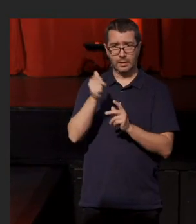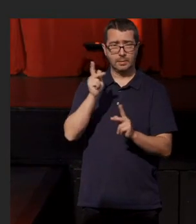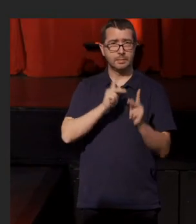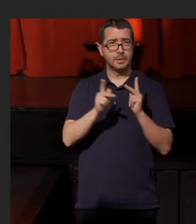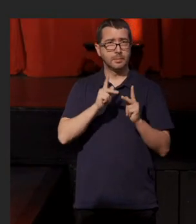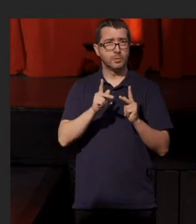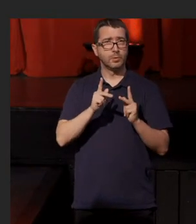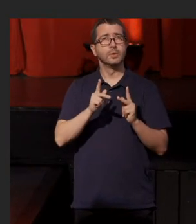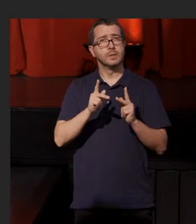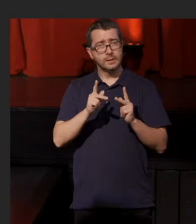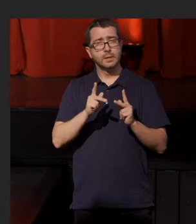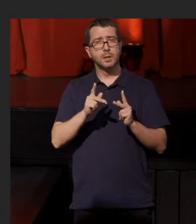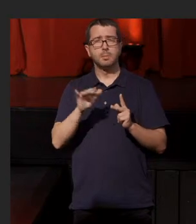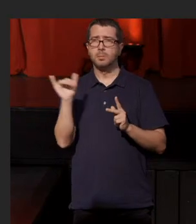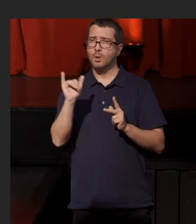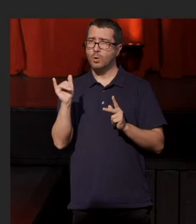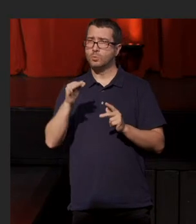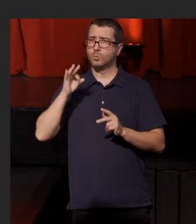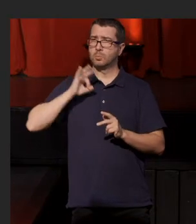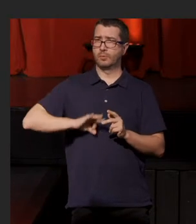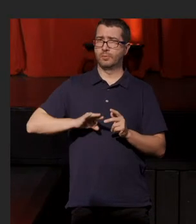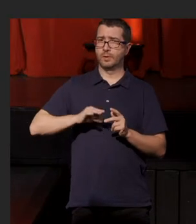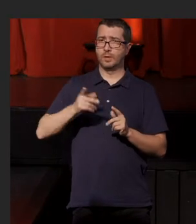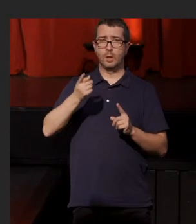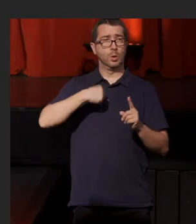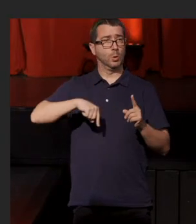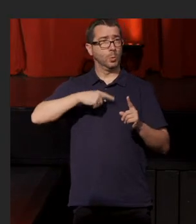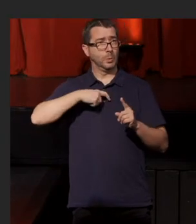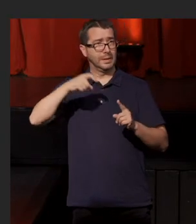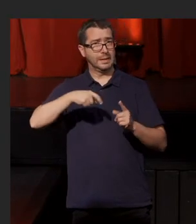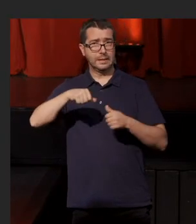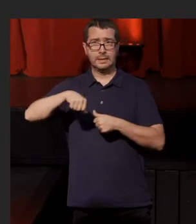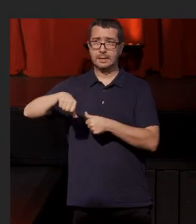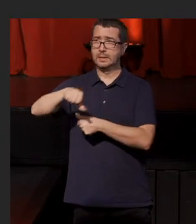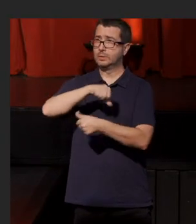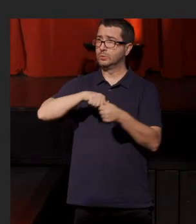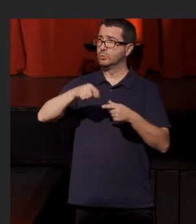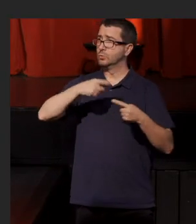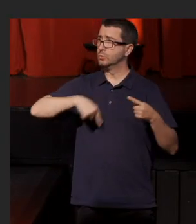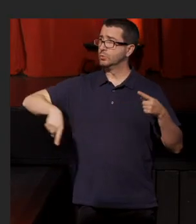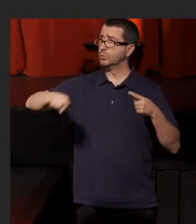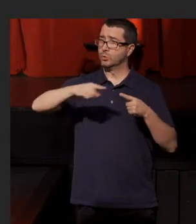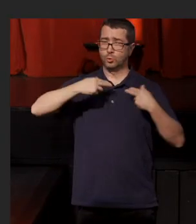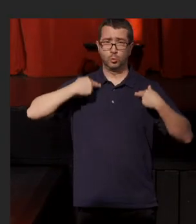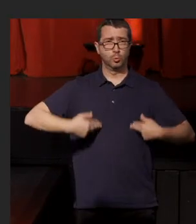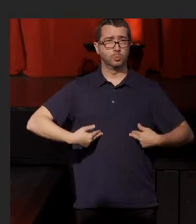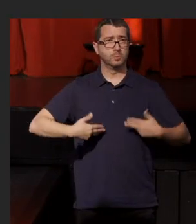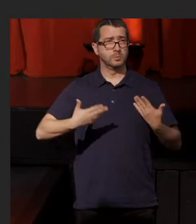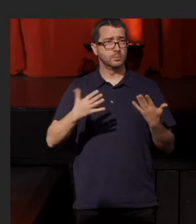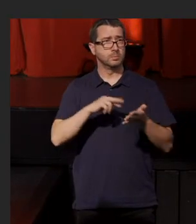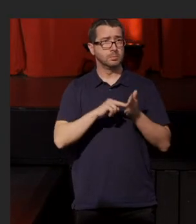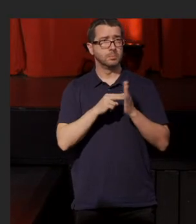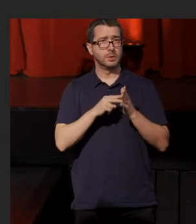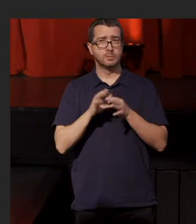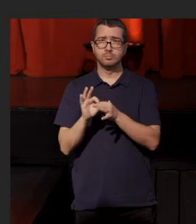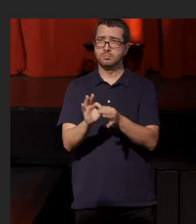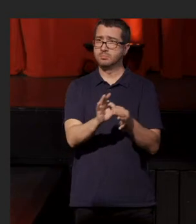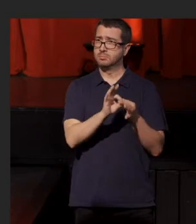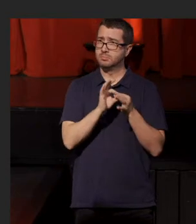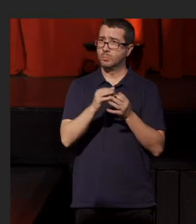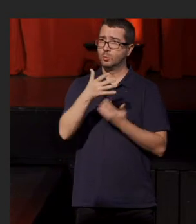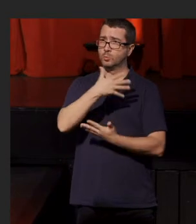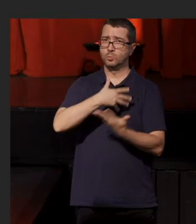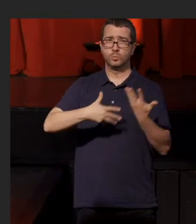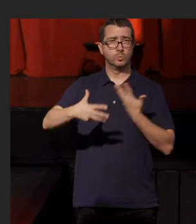we need each other. We're humans. We're social. We need social connection. And these tools allow